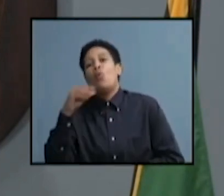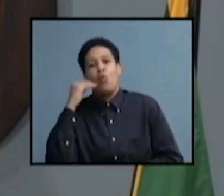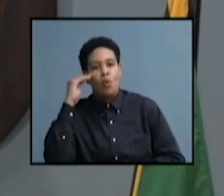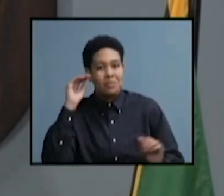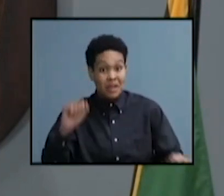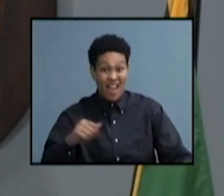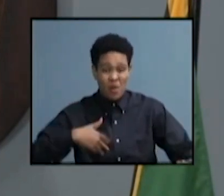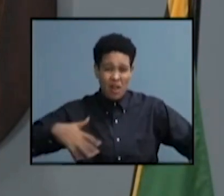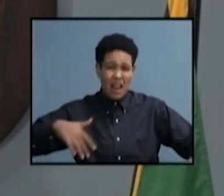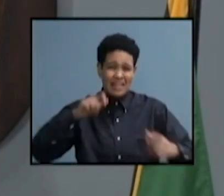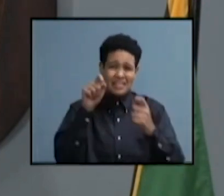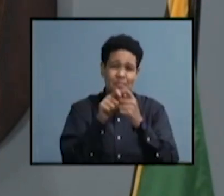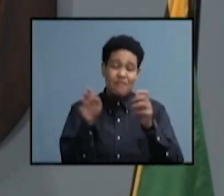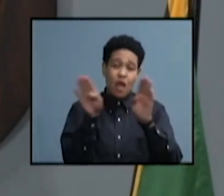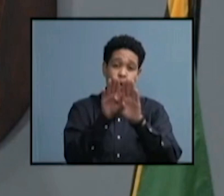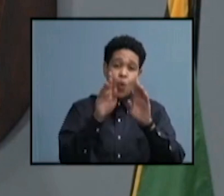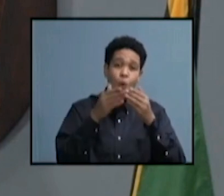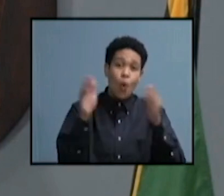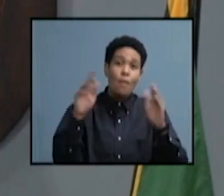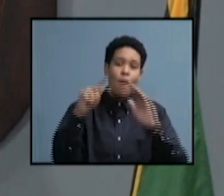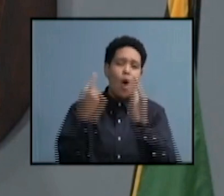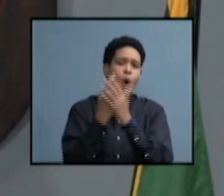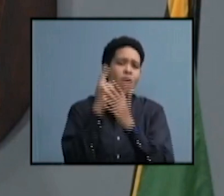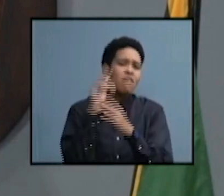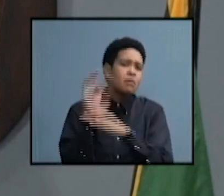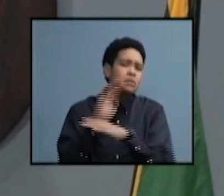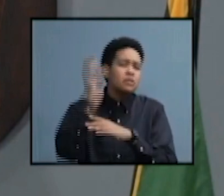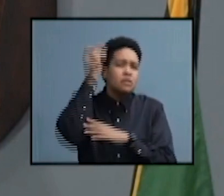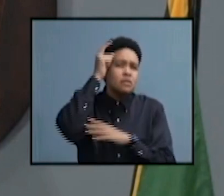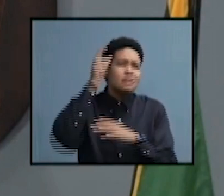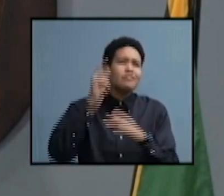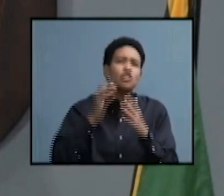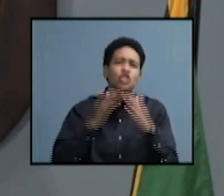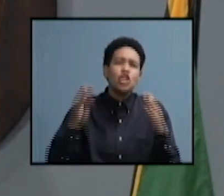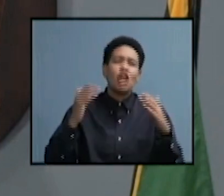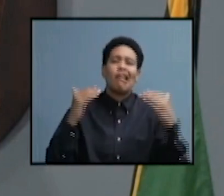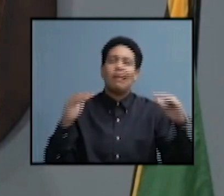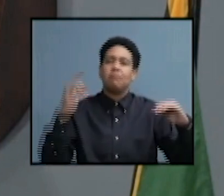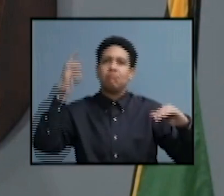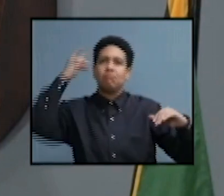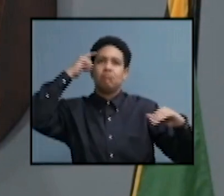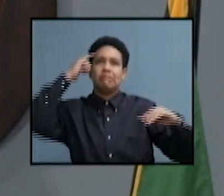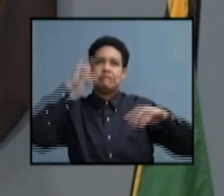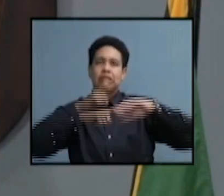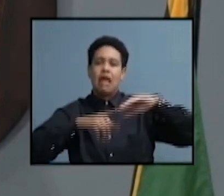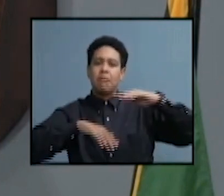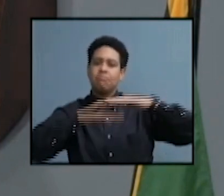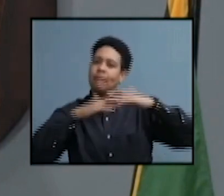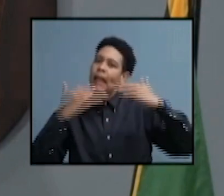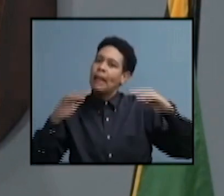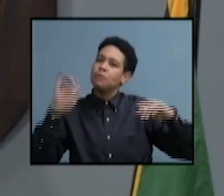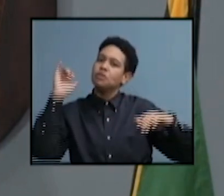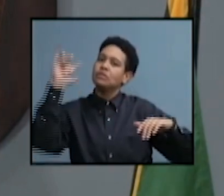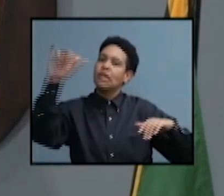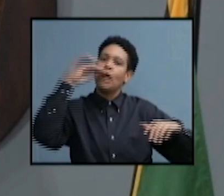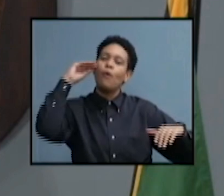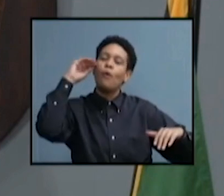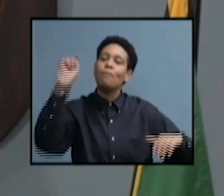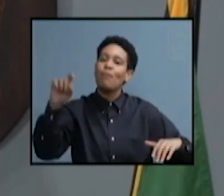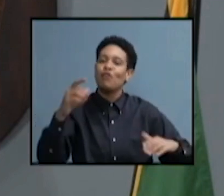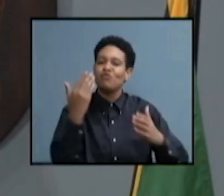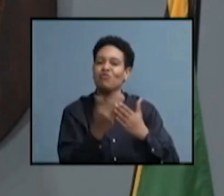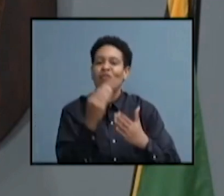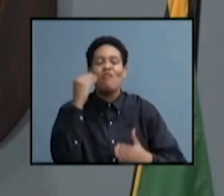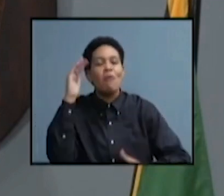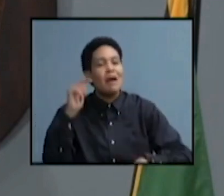for businesses other than the general limits on the curfew hours. We encourage businesses and employees